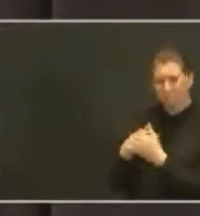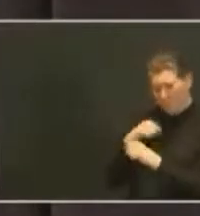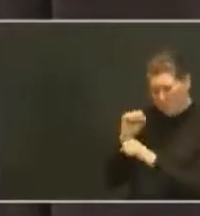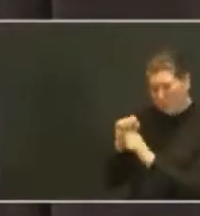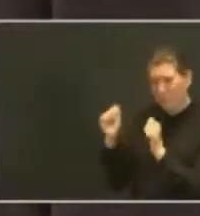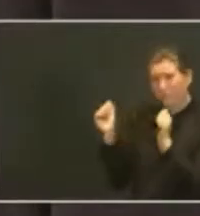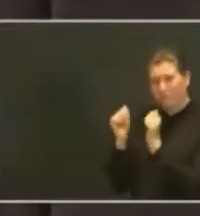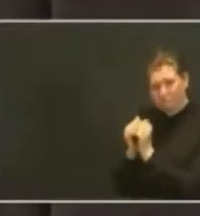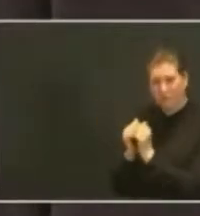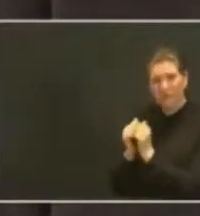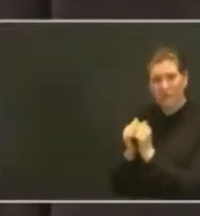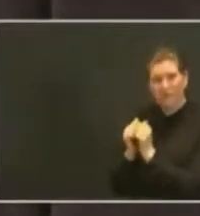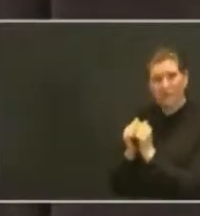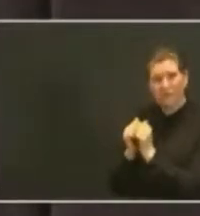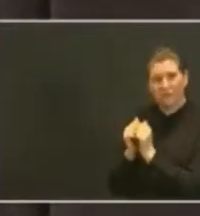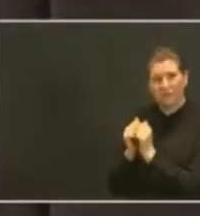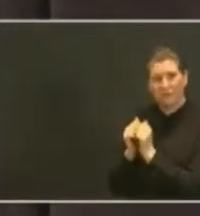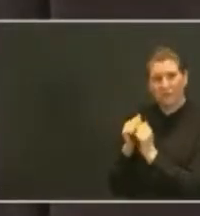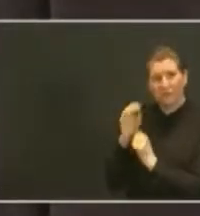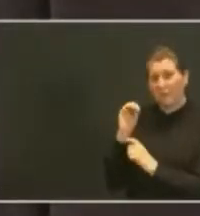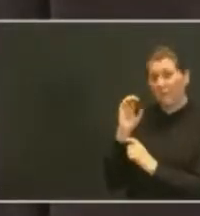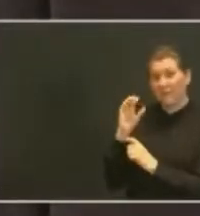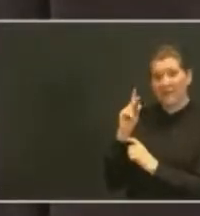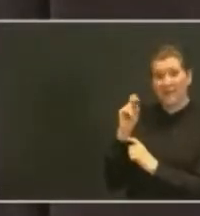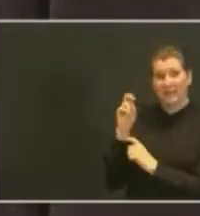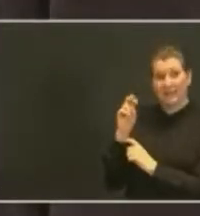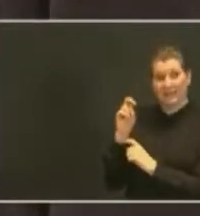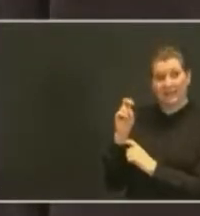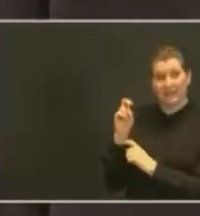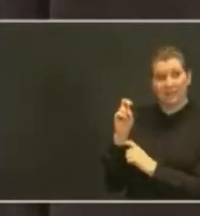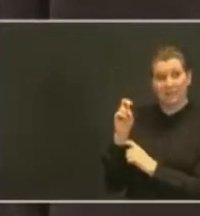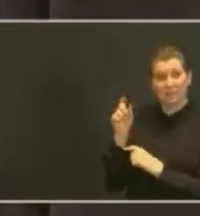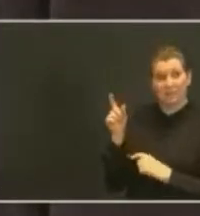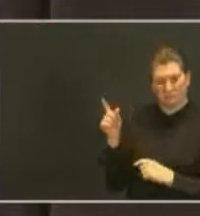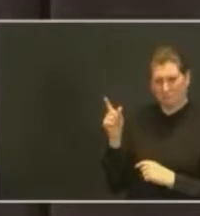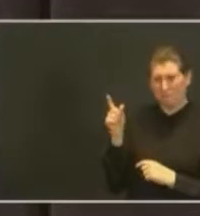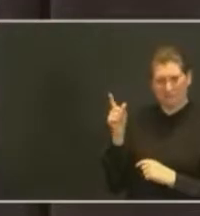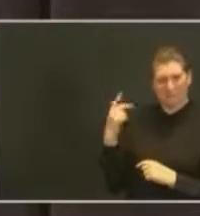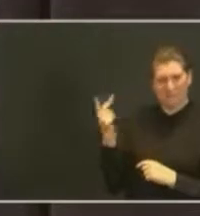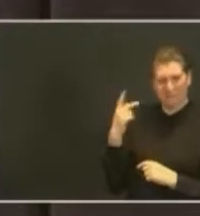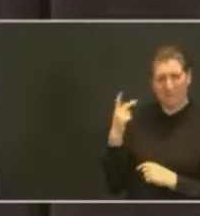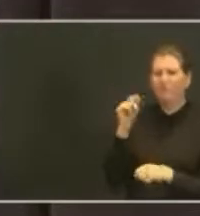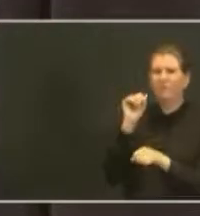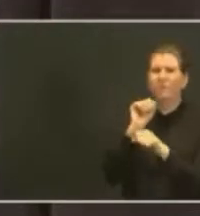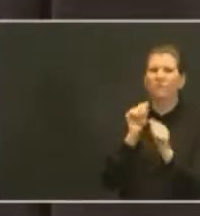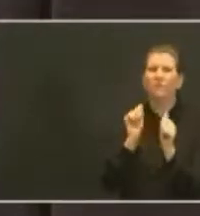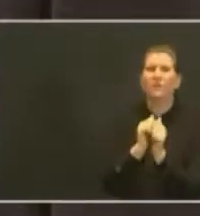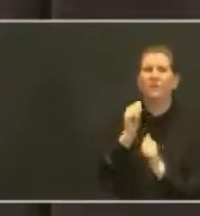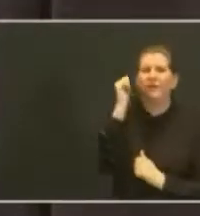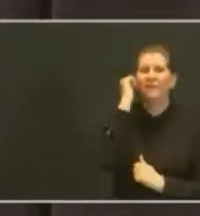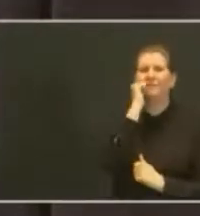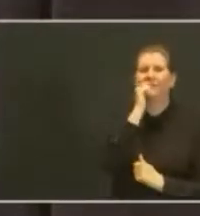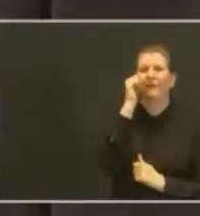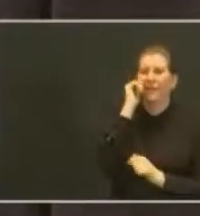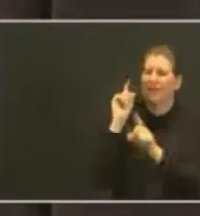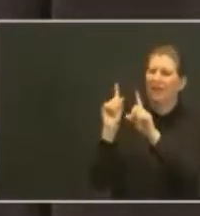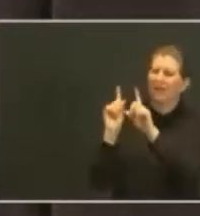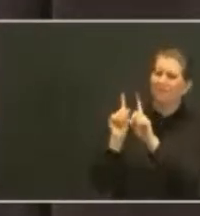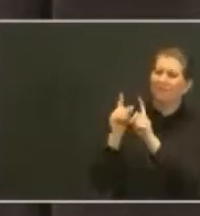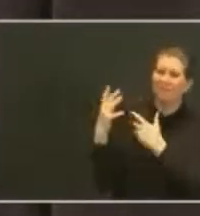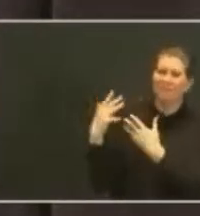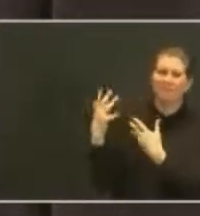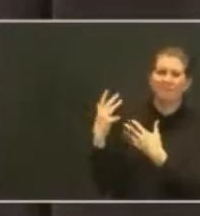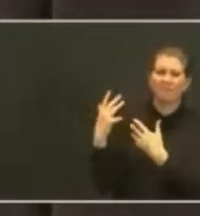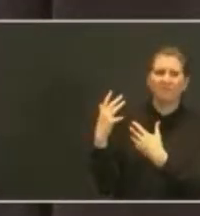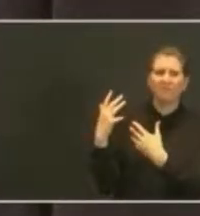Raimondo as well as with Governor McKee, who we continue to meet with on a daily basis. So from that perspective, I can